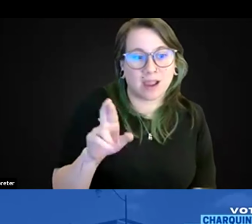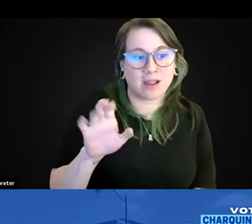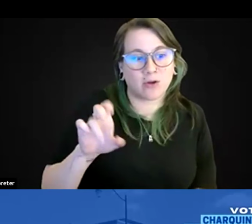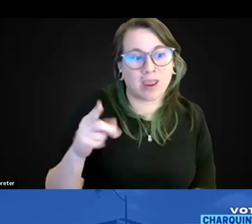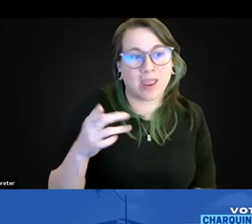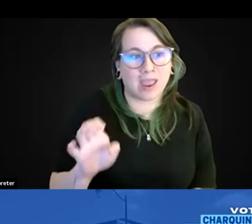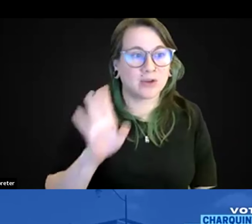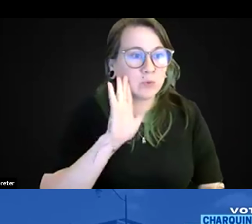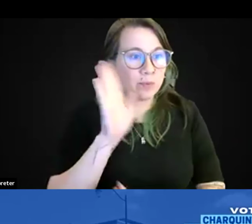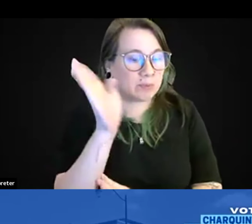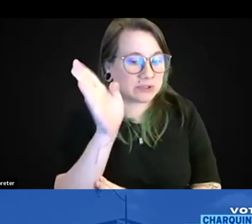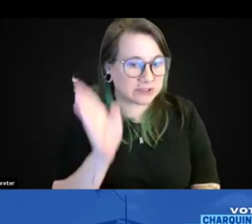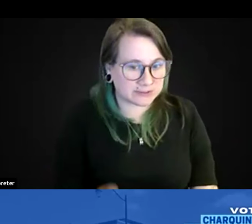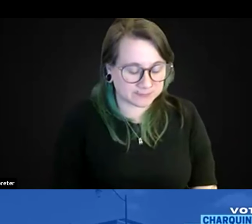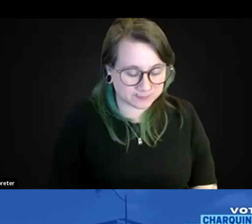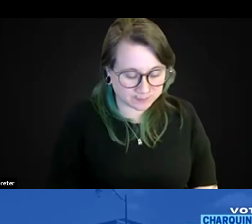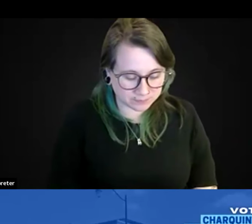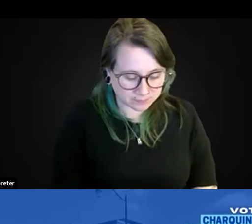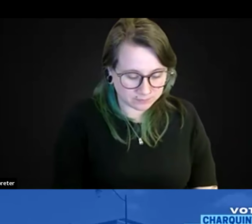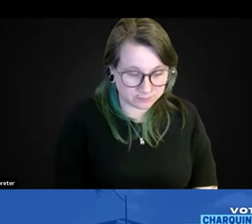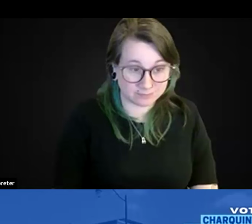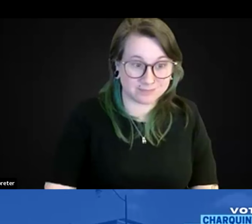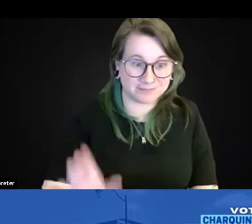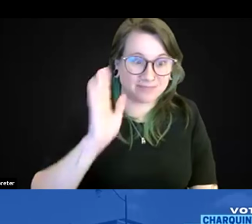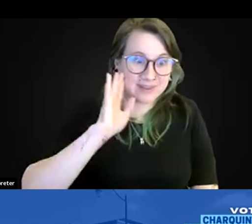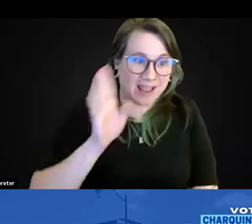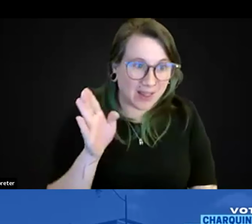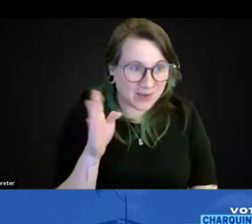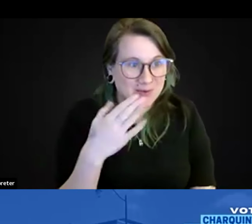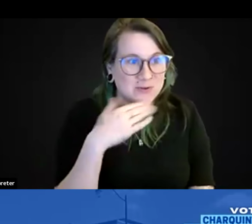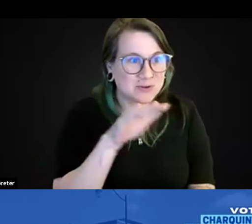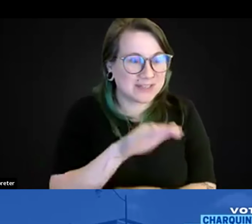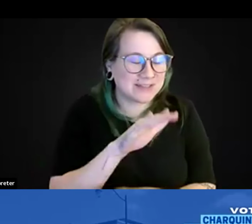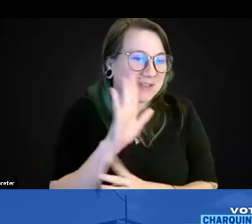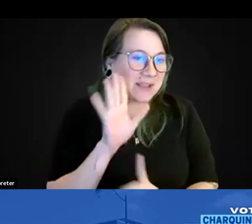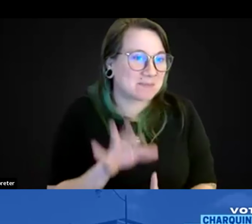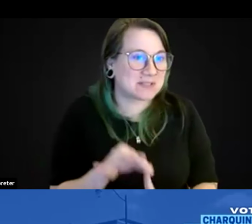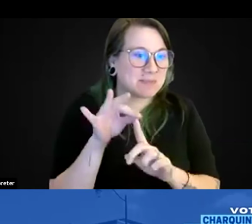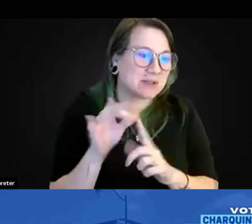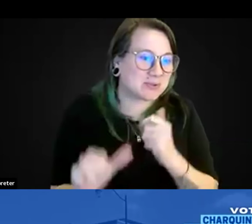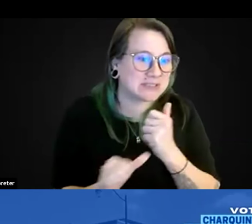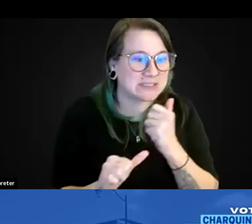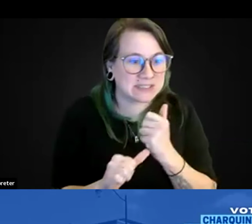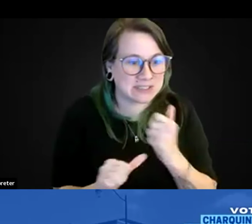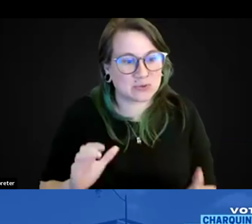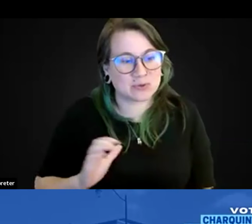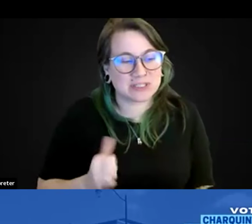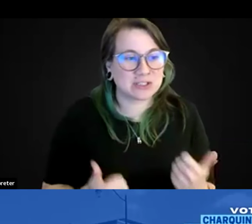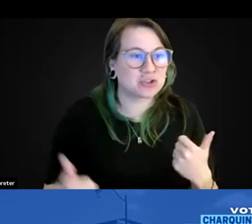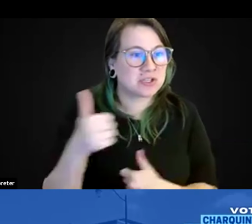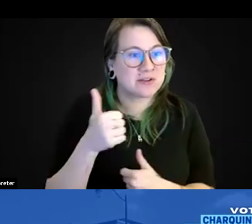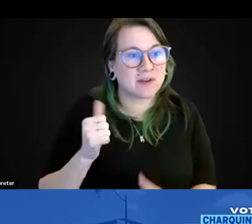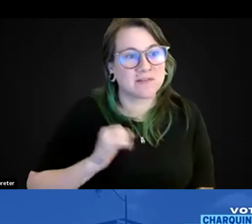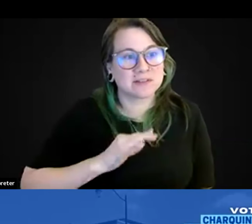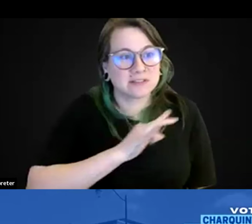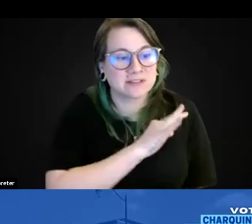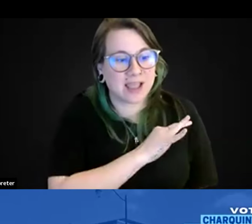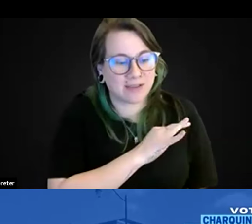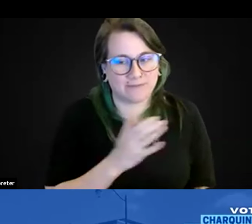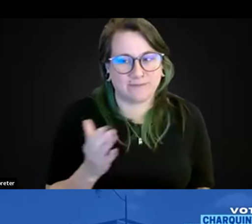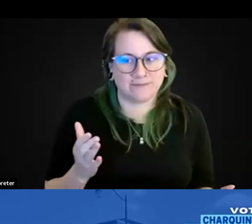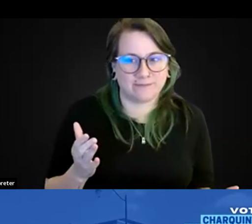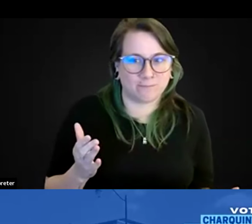evening, everyone. It's pretty late in the night. It's Tyler Edge. I'm the special assistant to the chief of staff here at, well, not here,